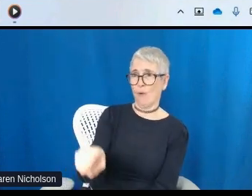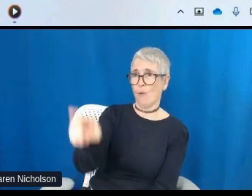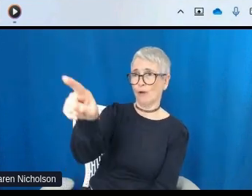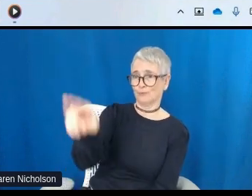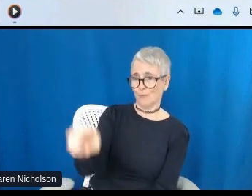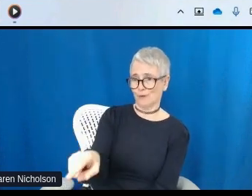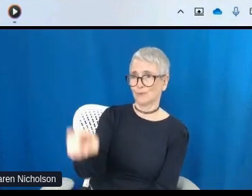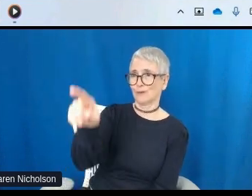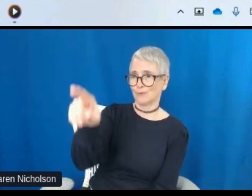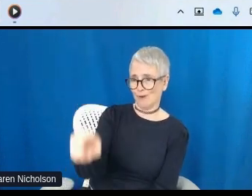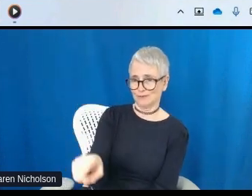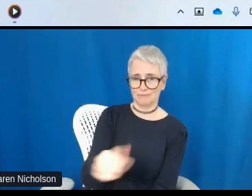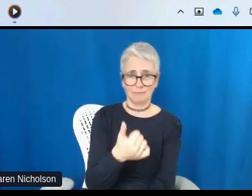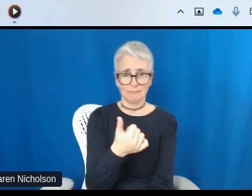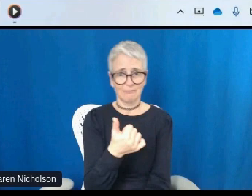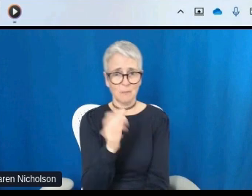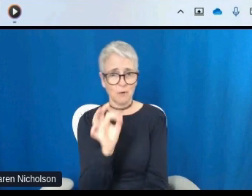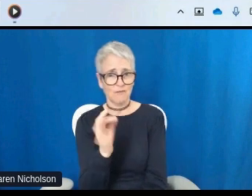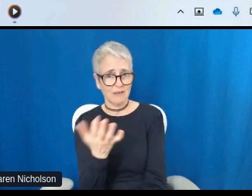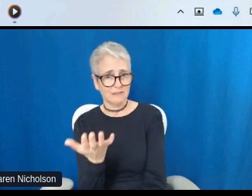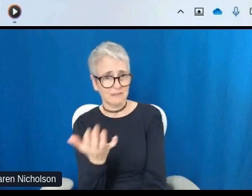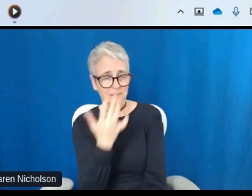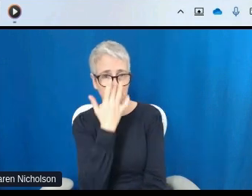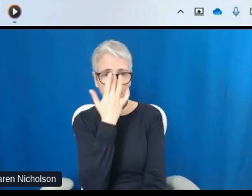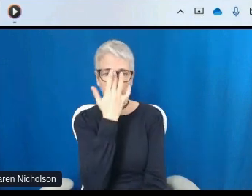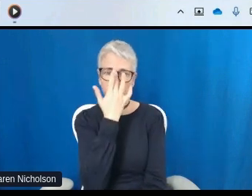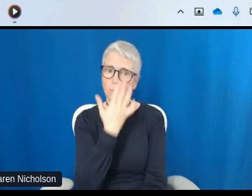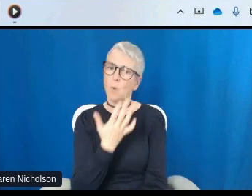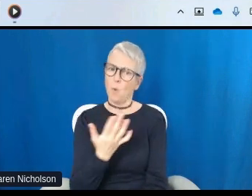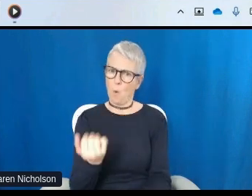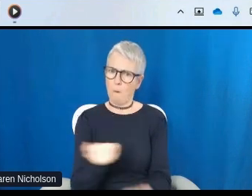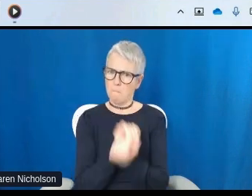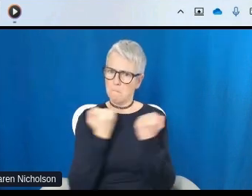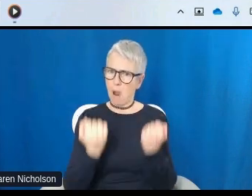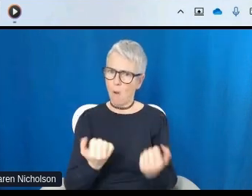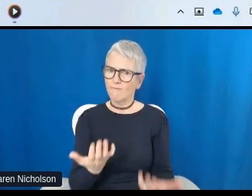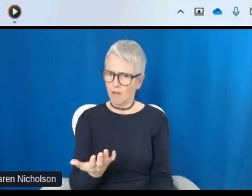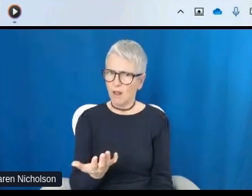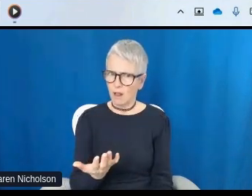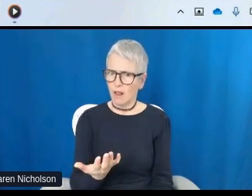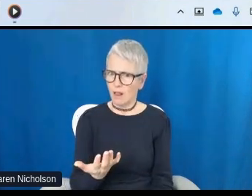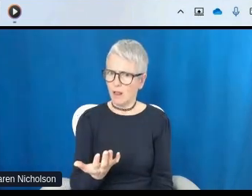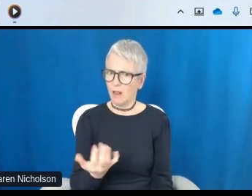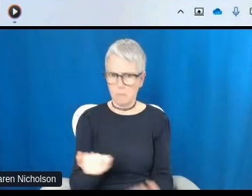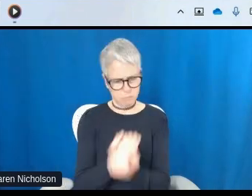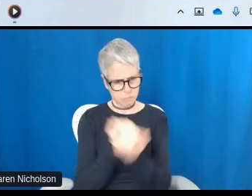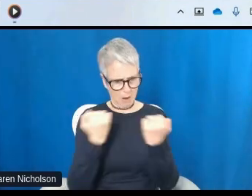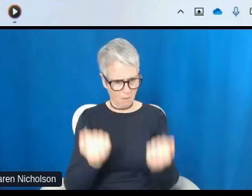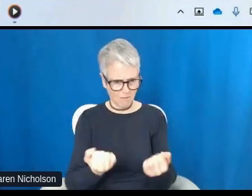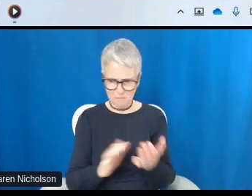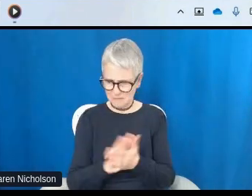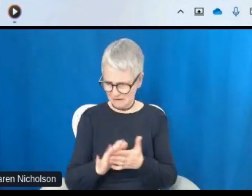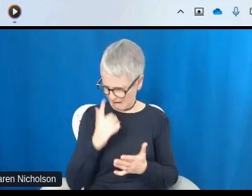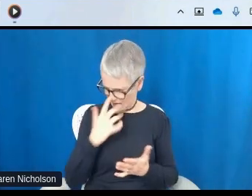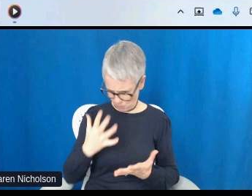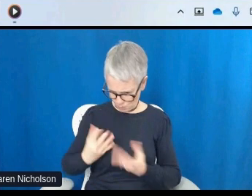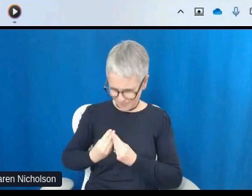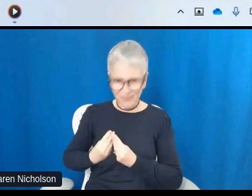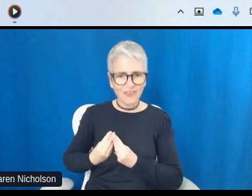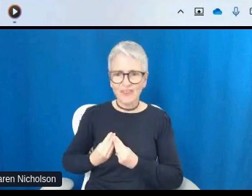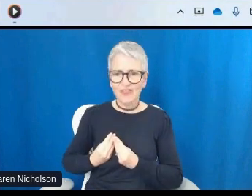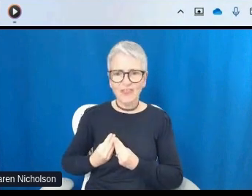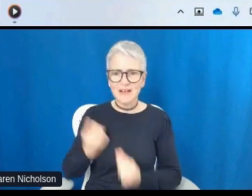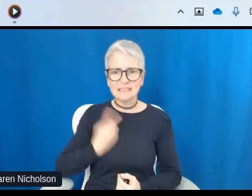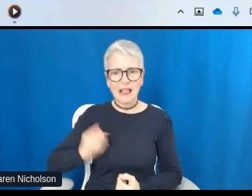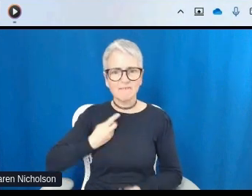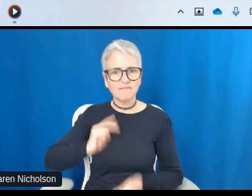as a kind of overlay over the screen. So really powerful capability here to just bring captions wherever I want them. I don't have to think about it,